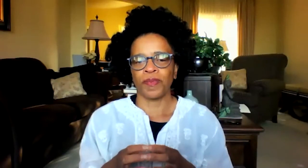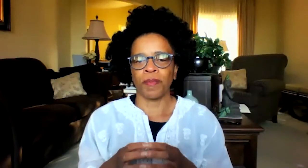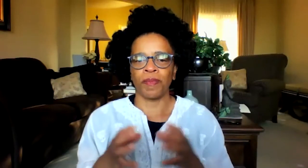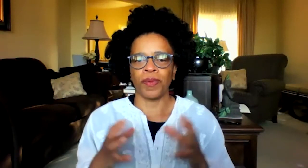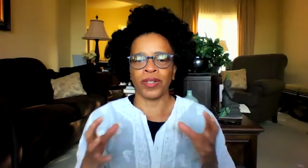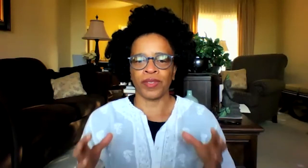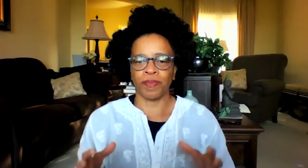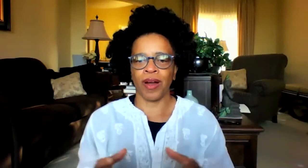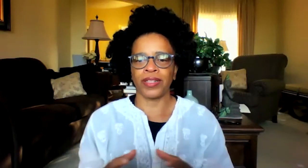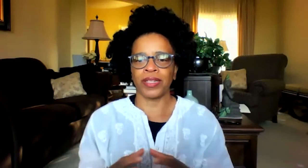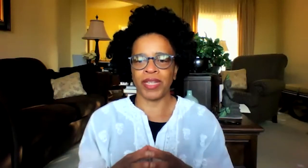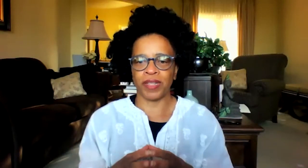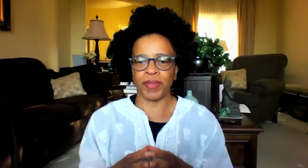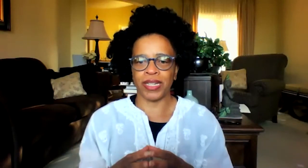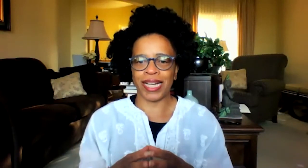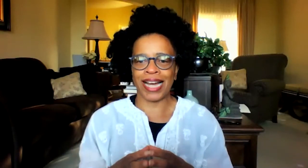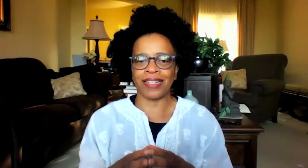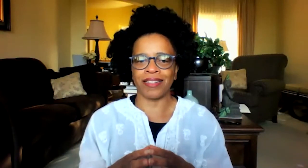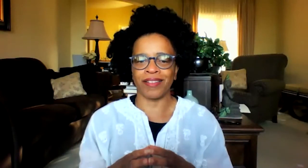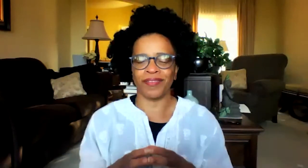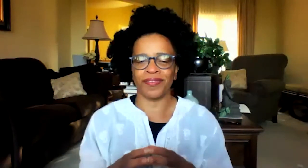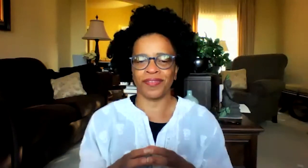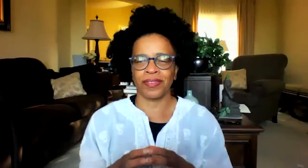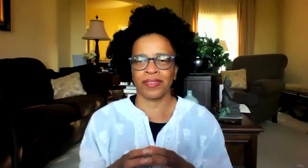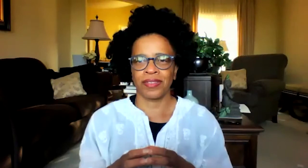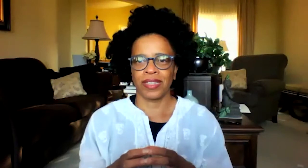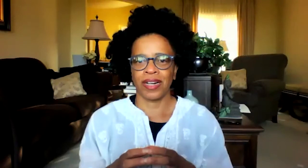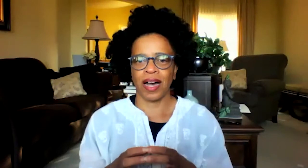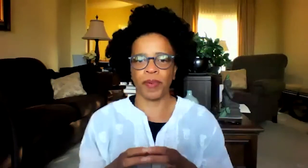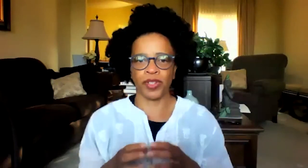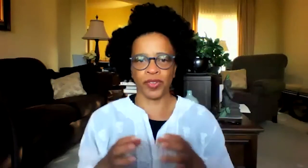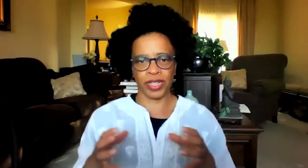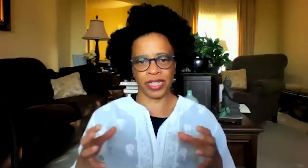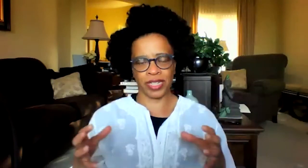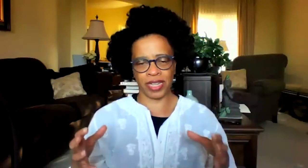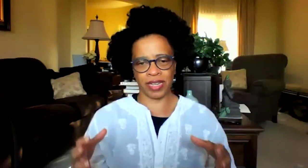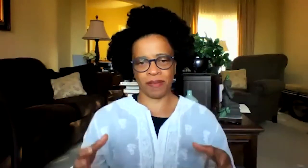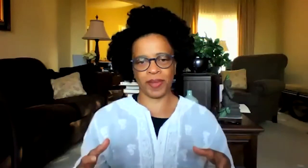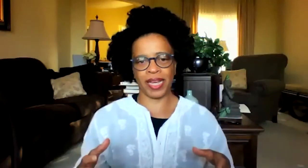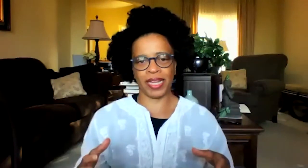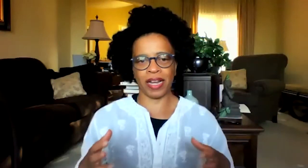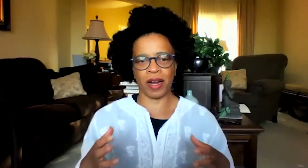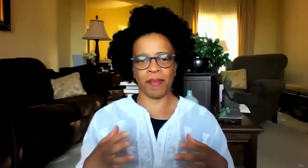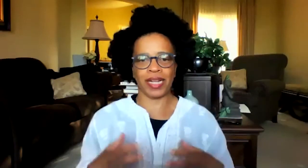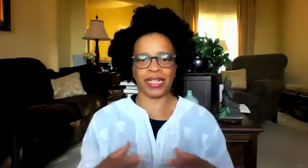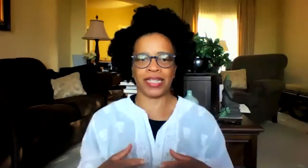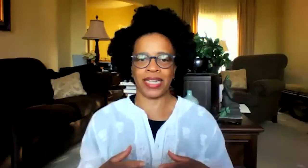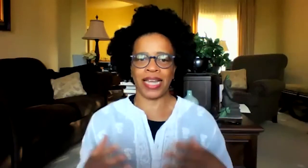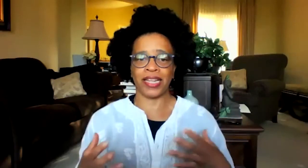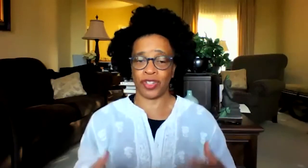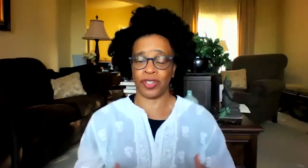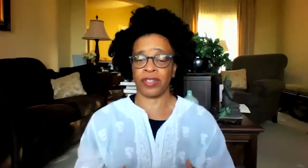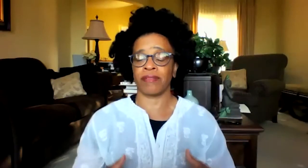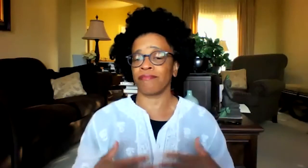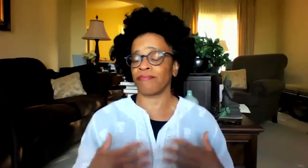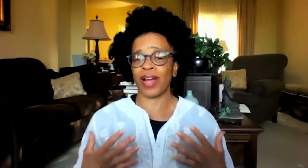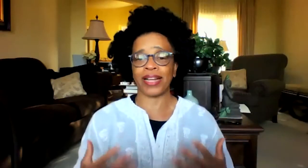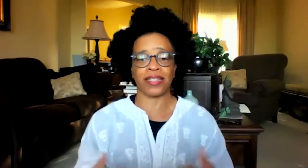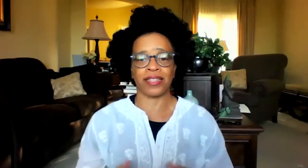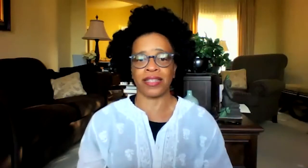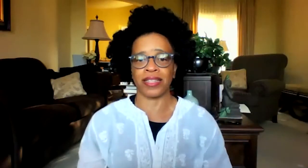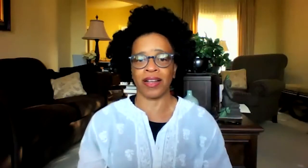So the book was partly meant to be a kind of opportunity to embed in our